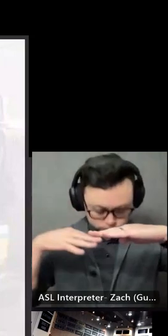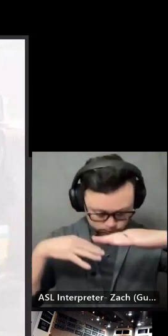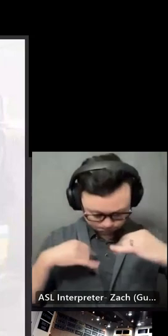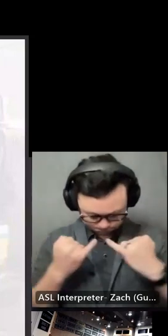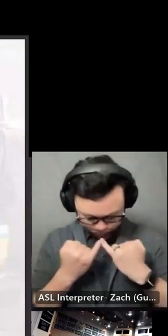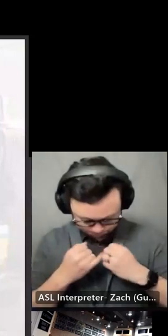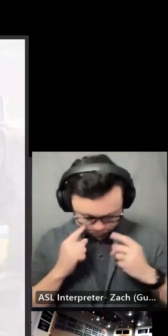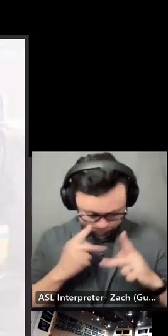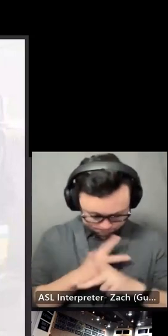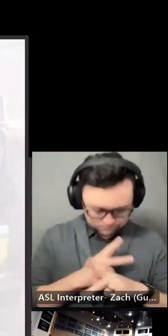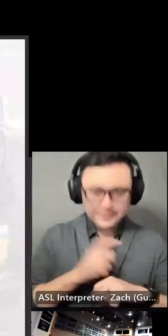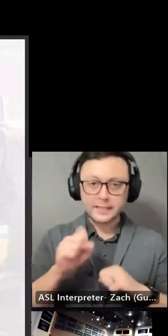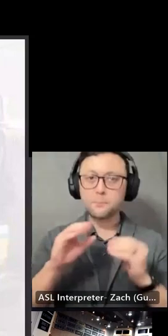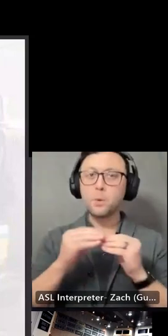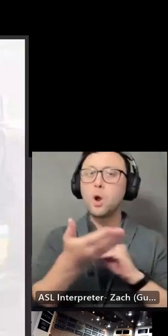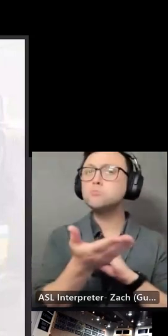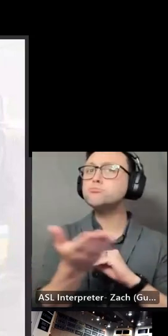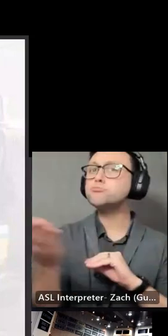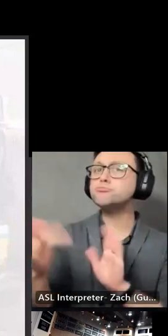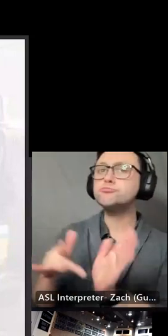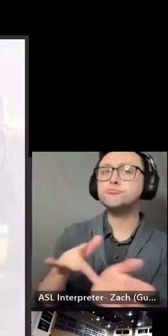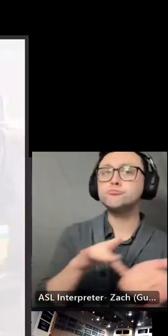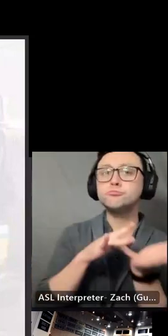maybe a lunch counter that faces outwards,